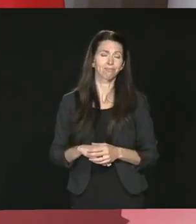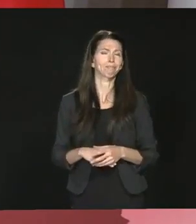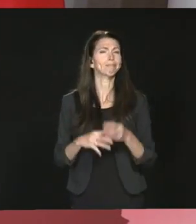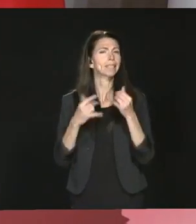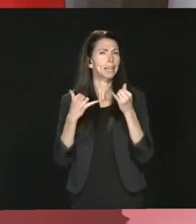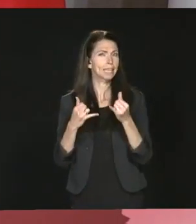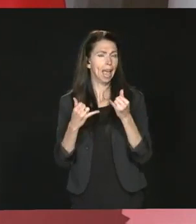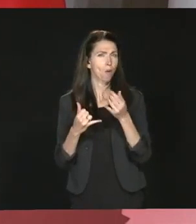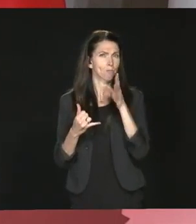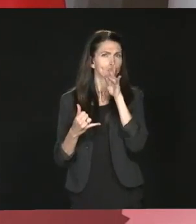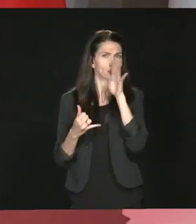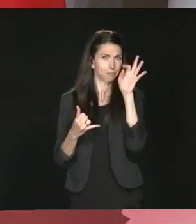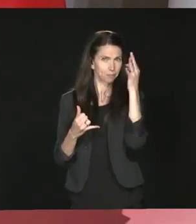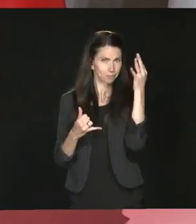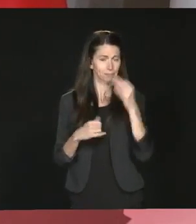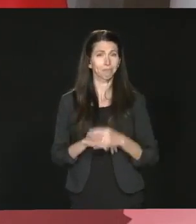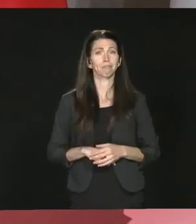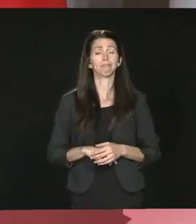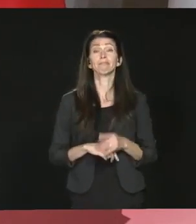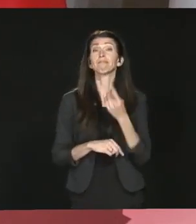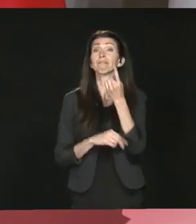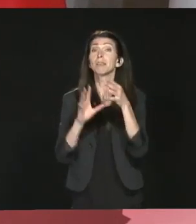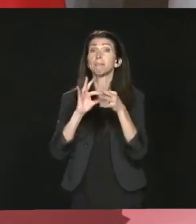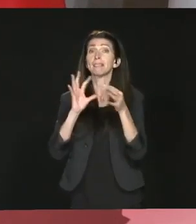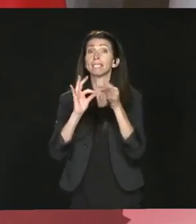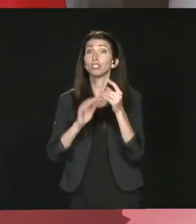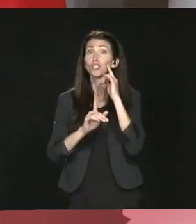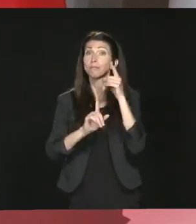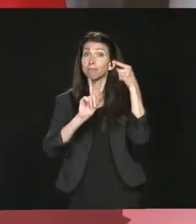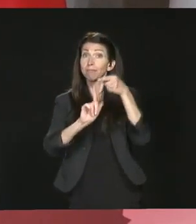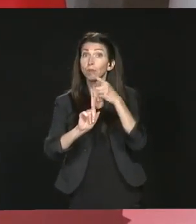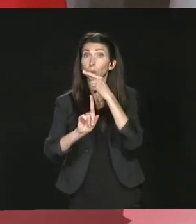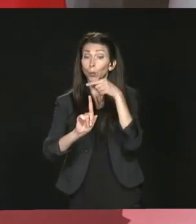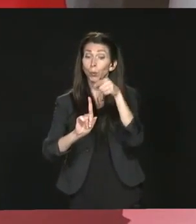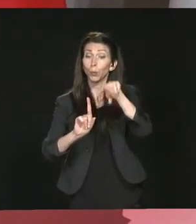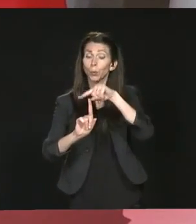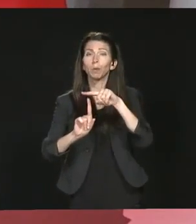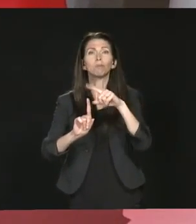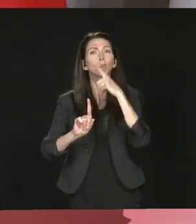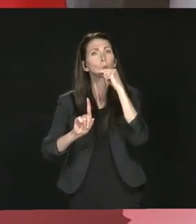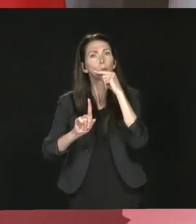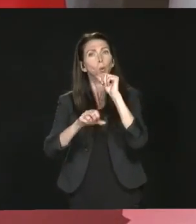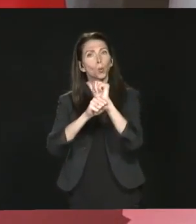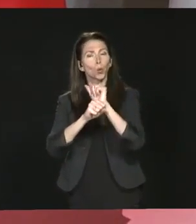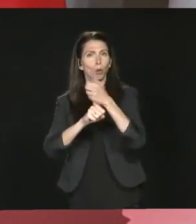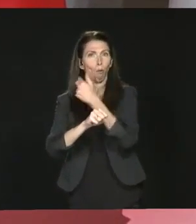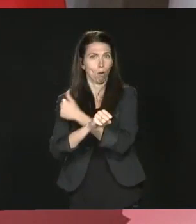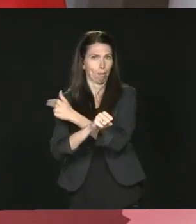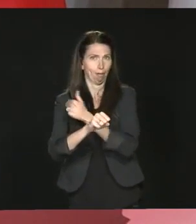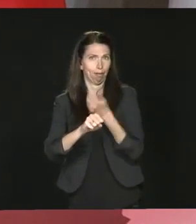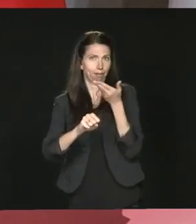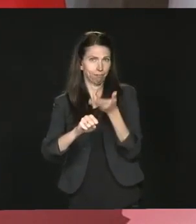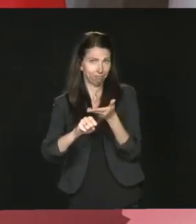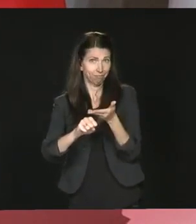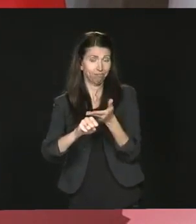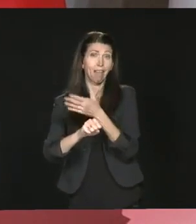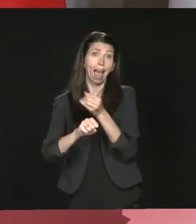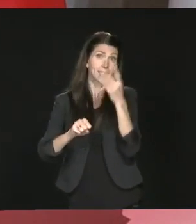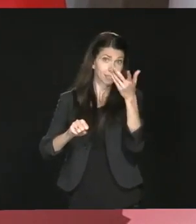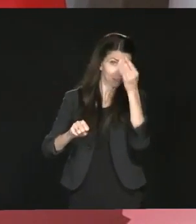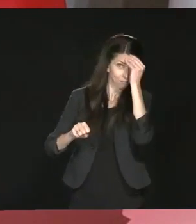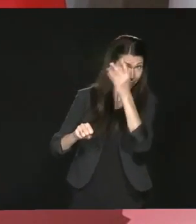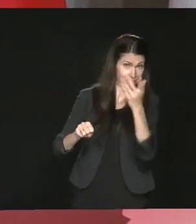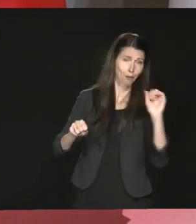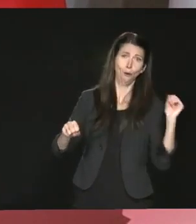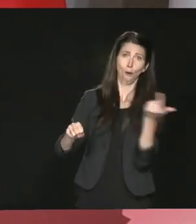la santé, ainsi que pour tous les Canadiens et les Canadiennes. Alors que nous entamons une